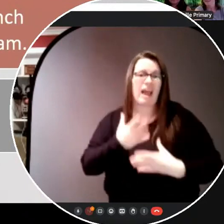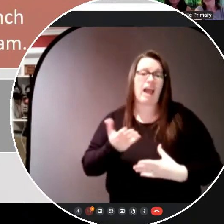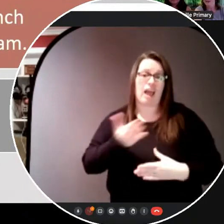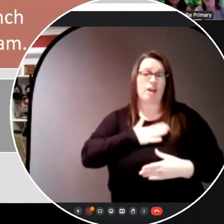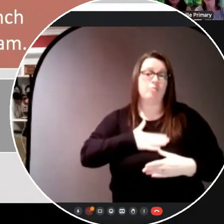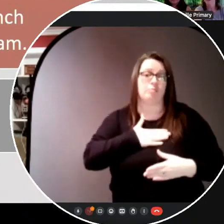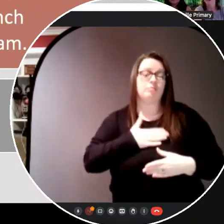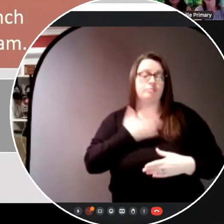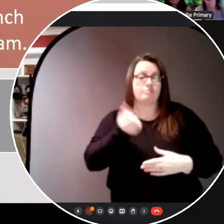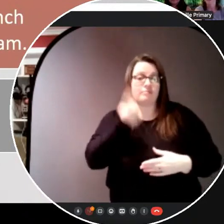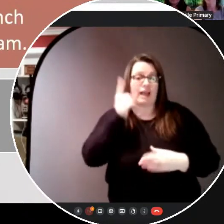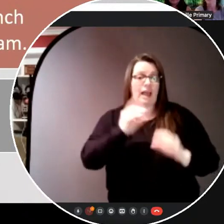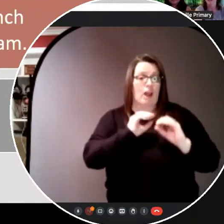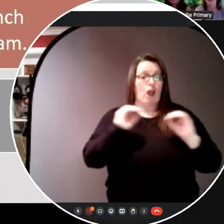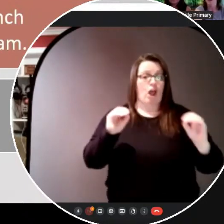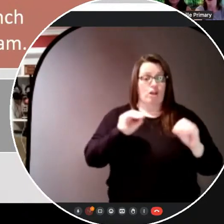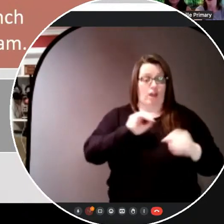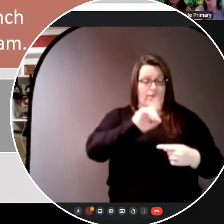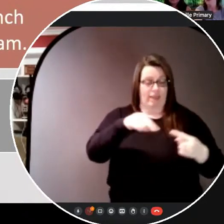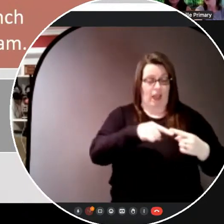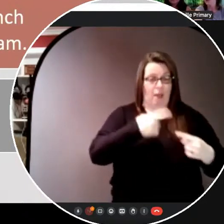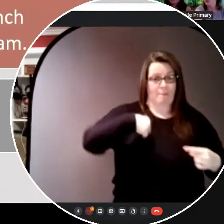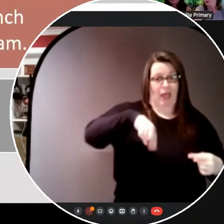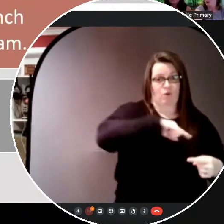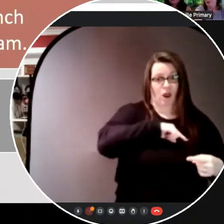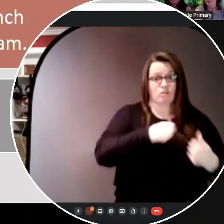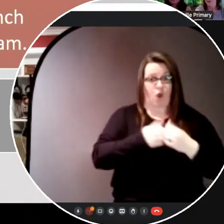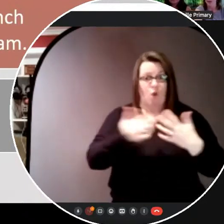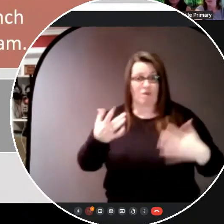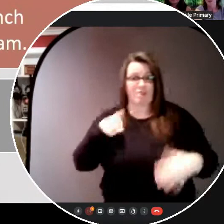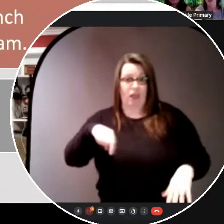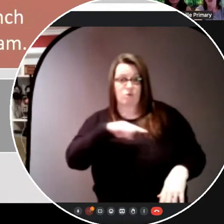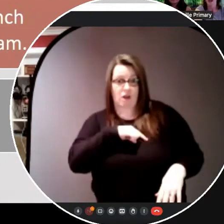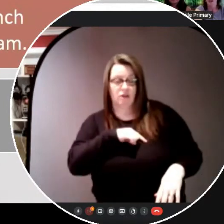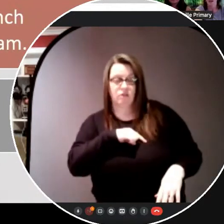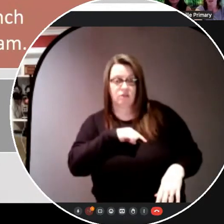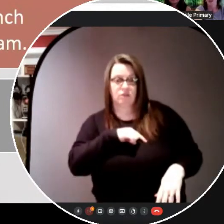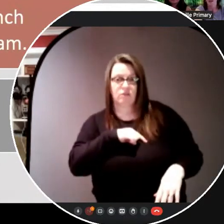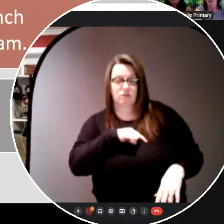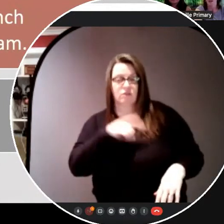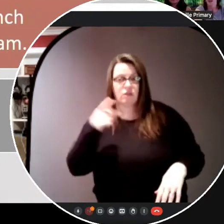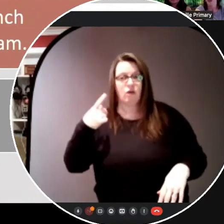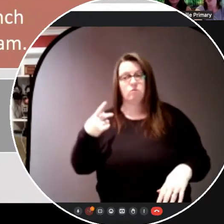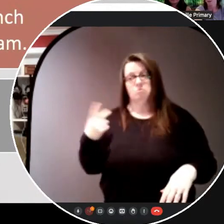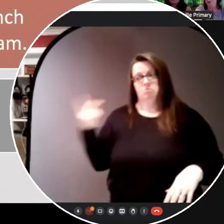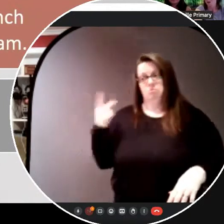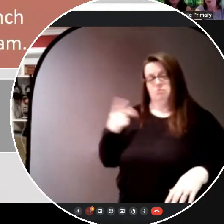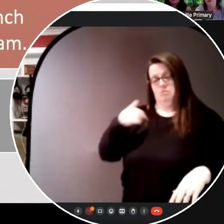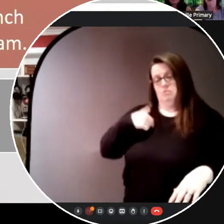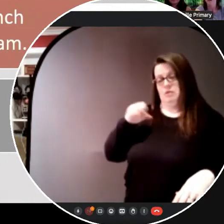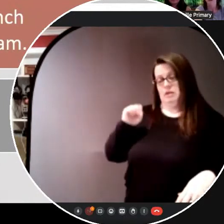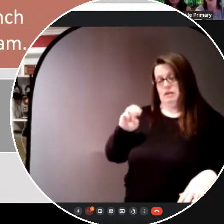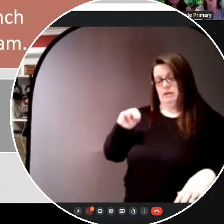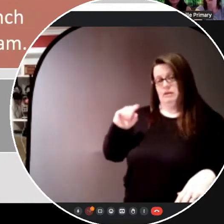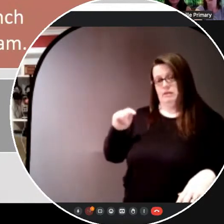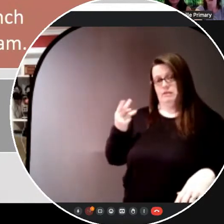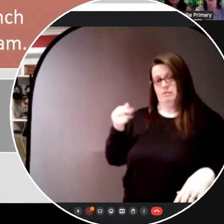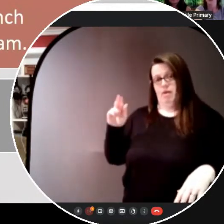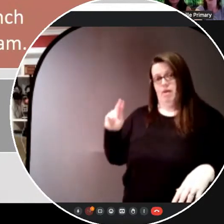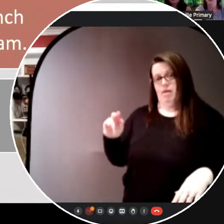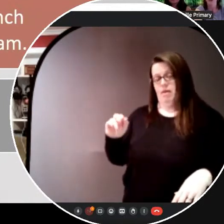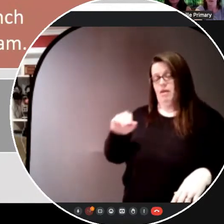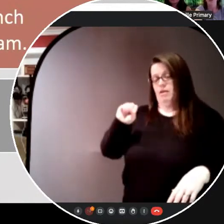us mantra. Please accept that and feel free to involve Samantha and I and Ryan Crocker, the